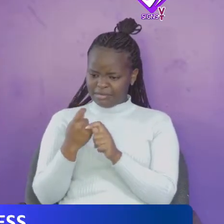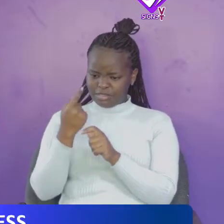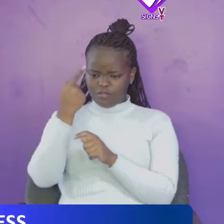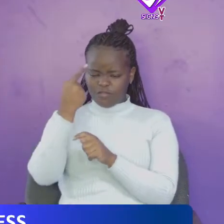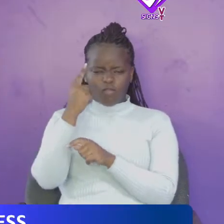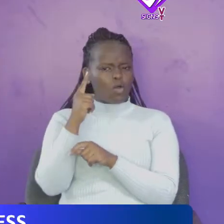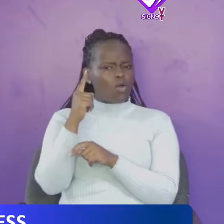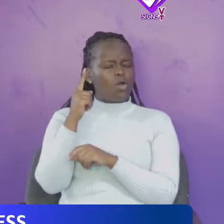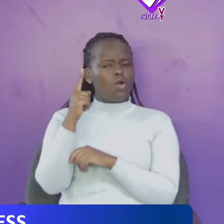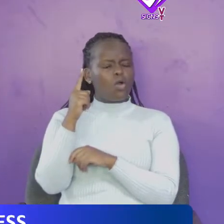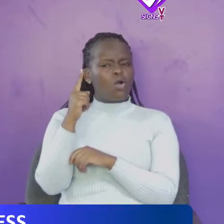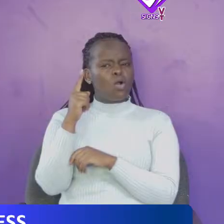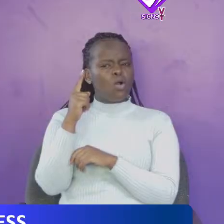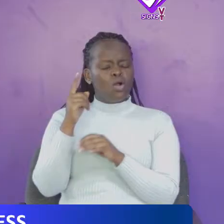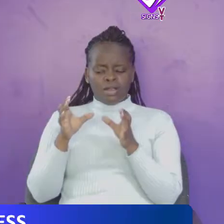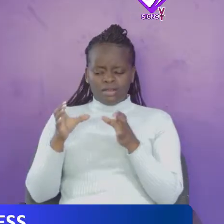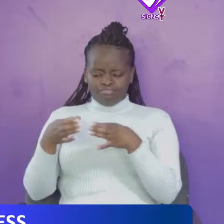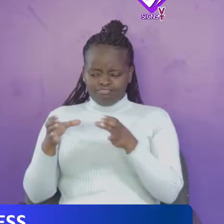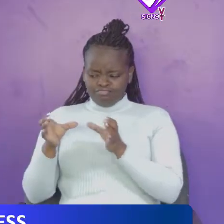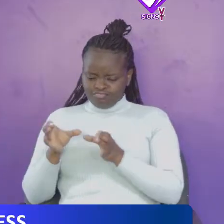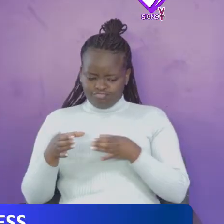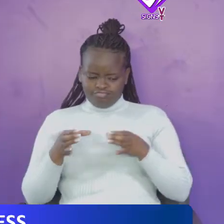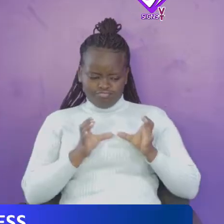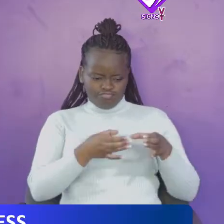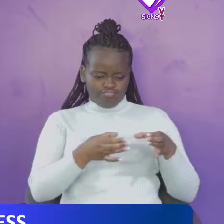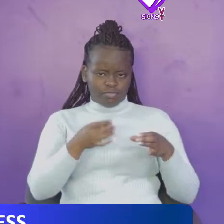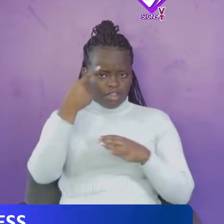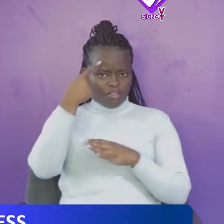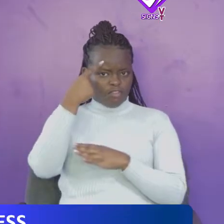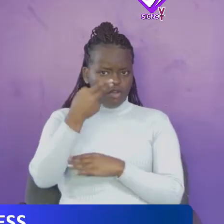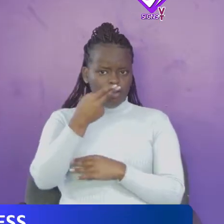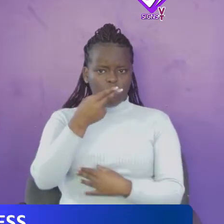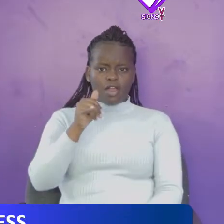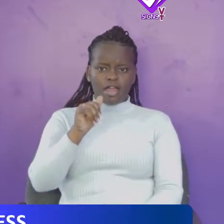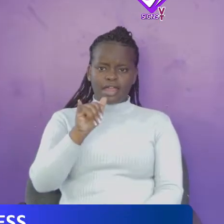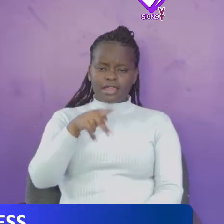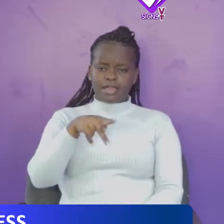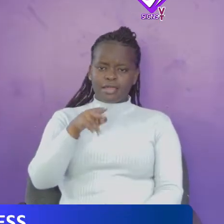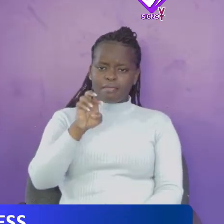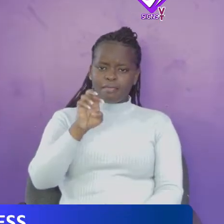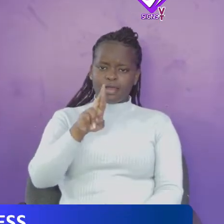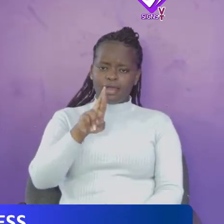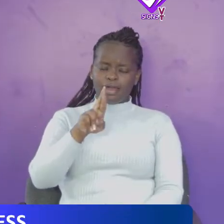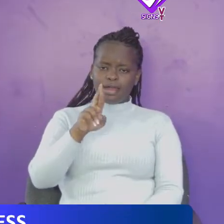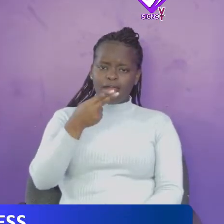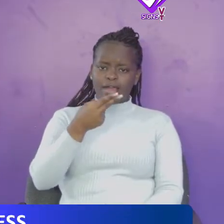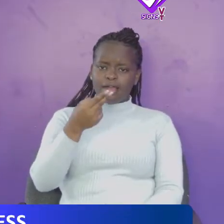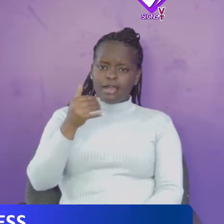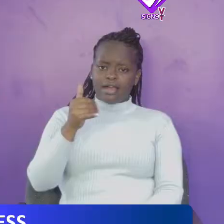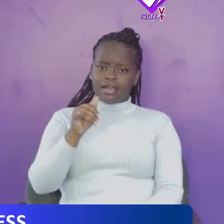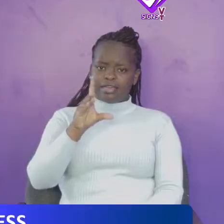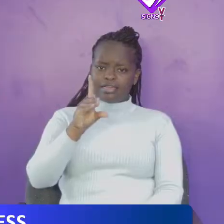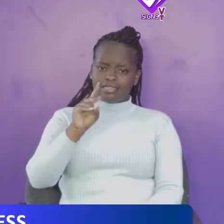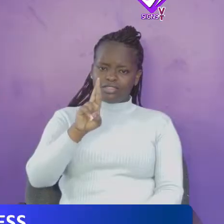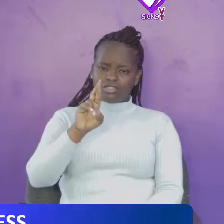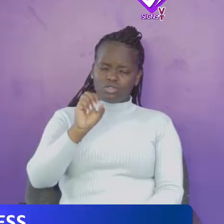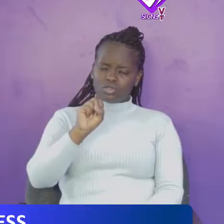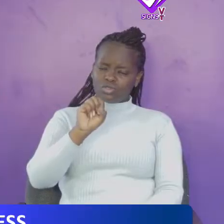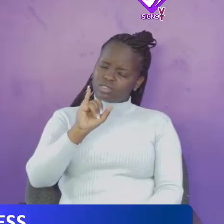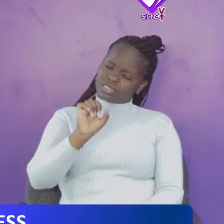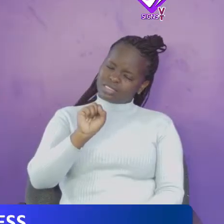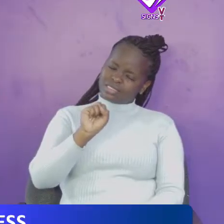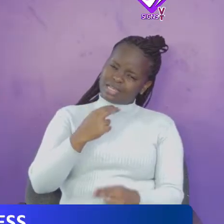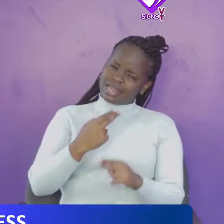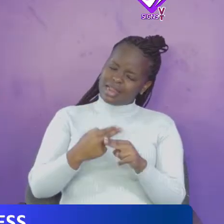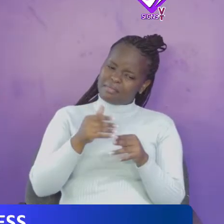are other categories of hyperhidrosis, or probably it's not called like that. But what are some? Let me